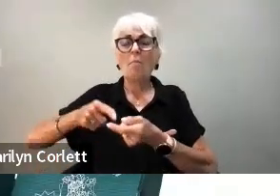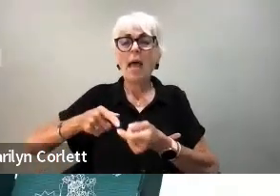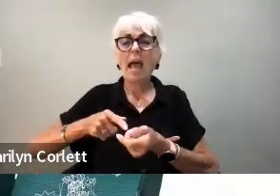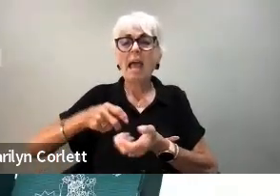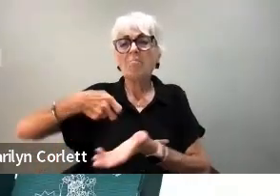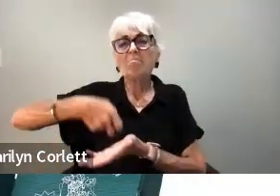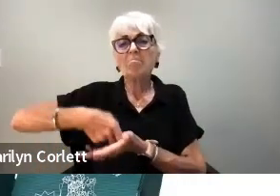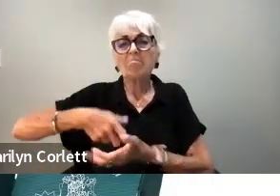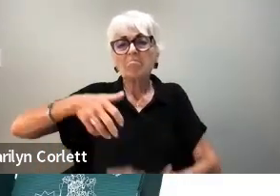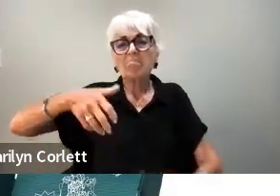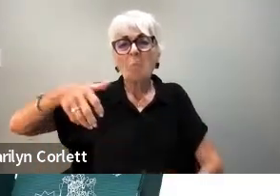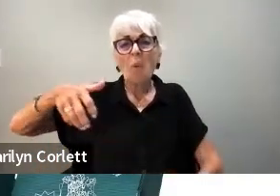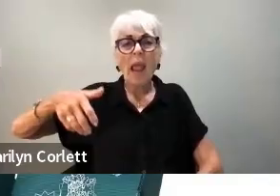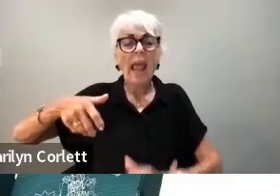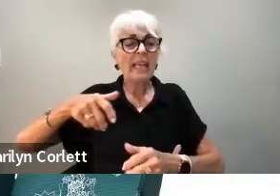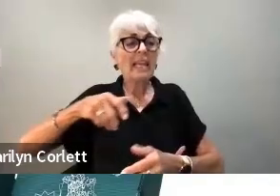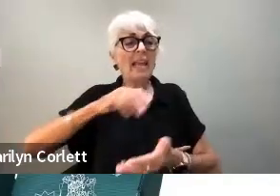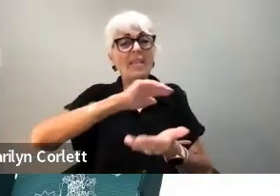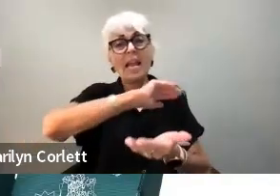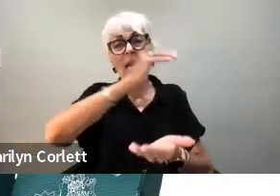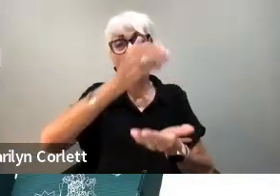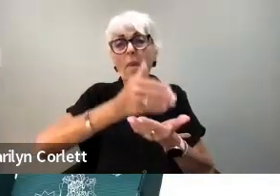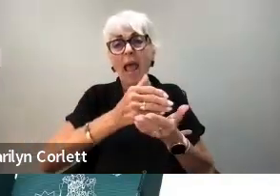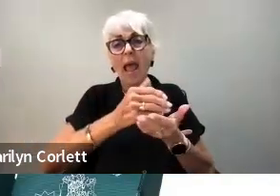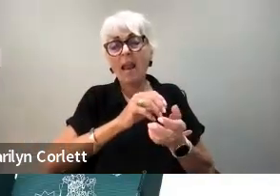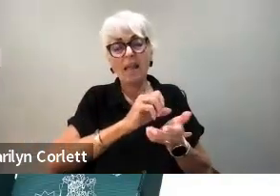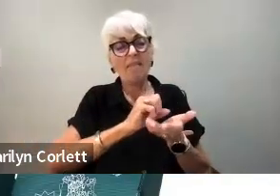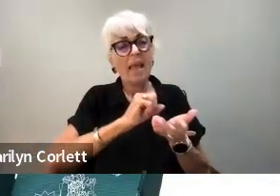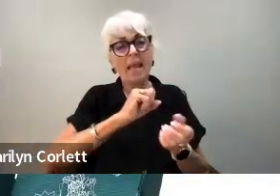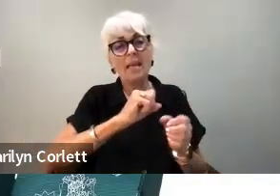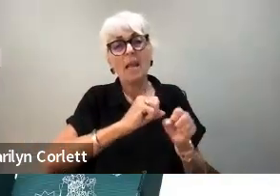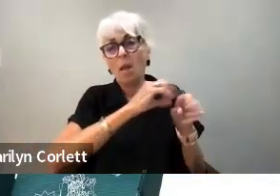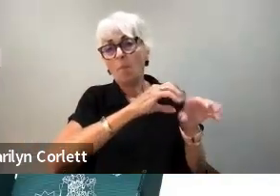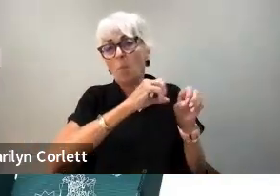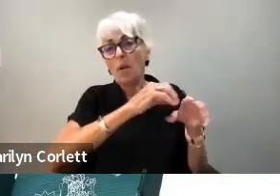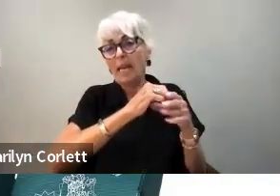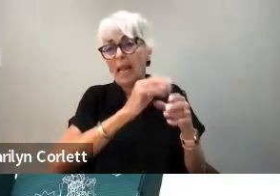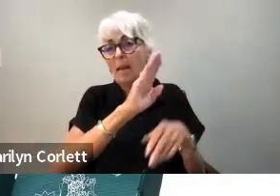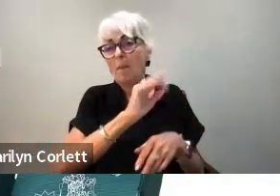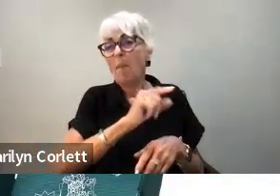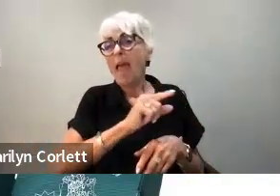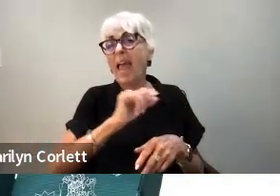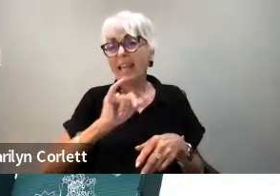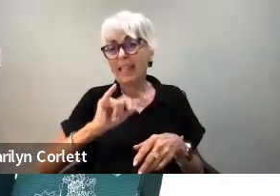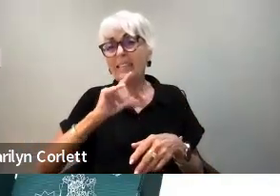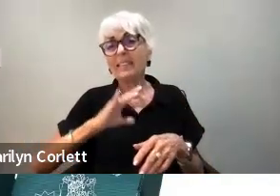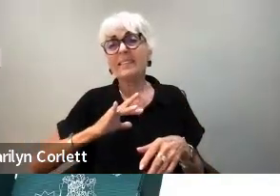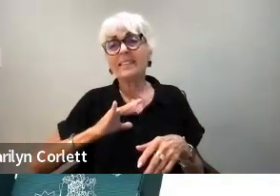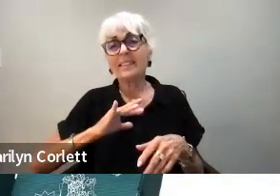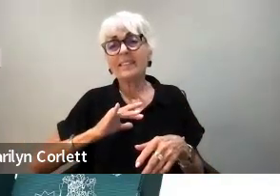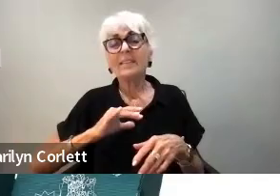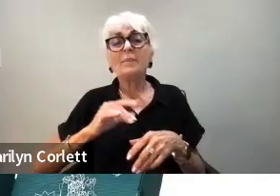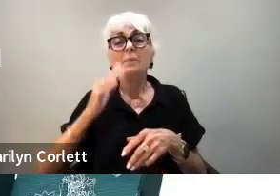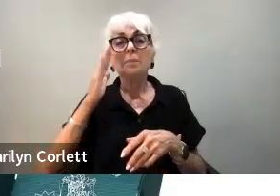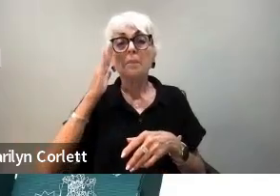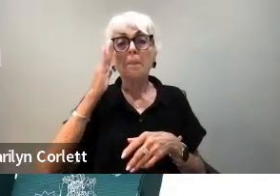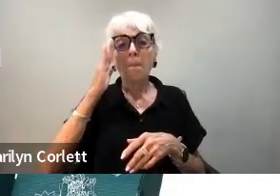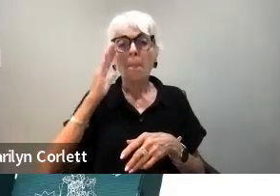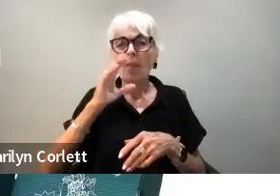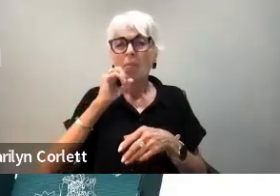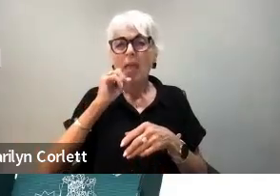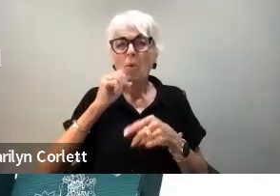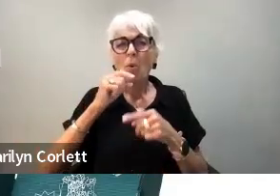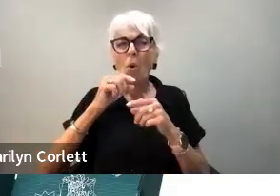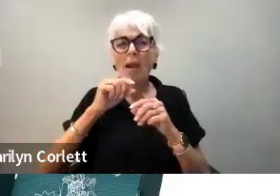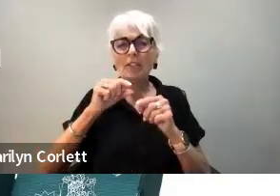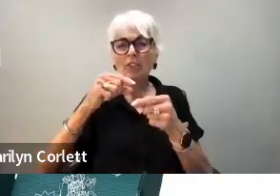into a big pile and then you want to put everything into the bag, those can be extremely helpful. The orange band on here, I